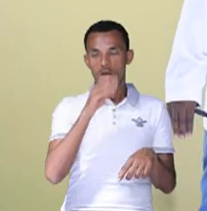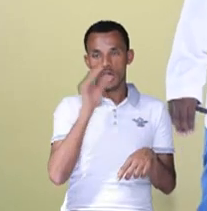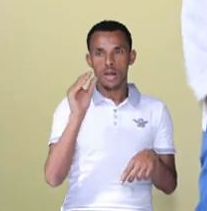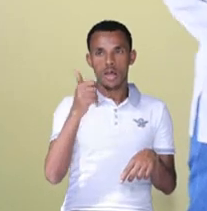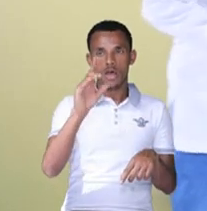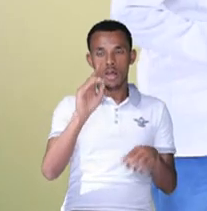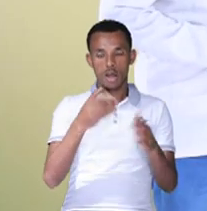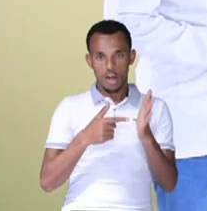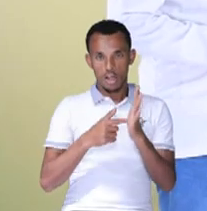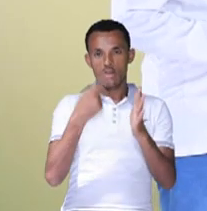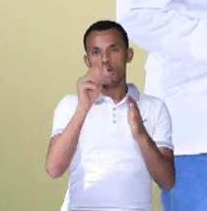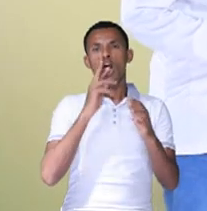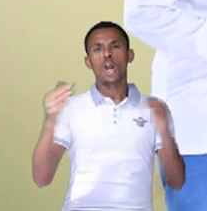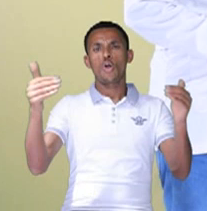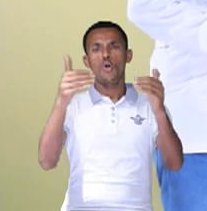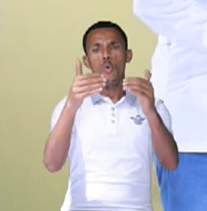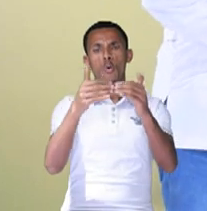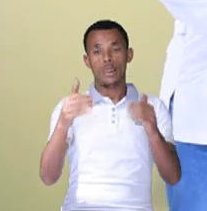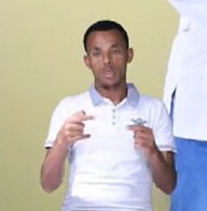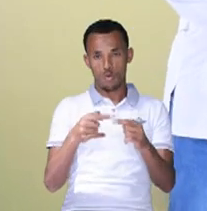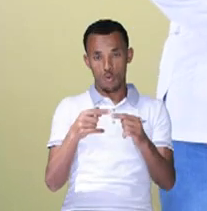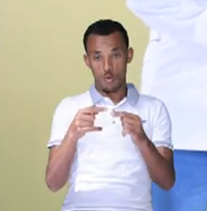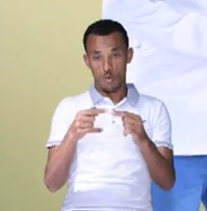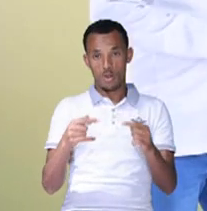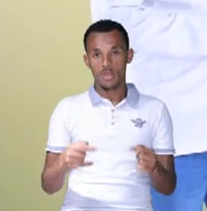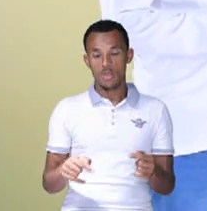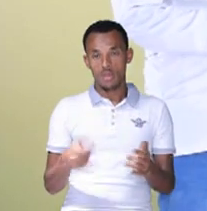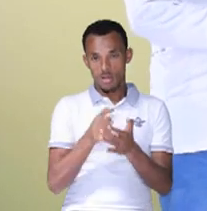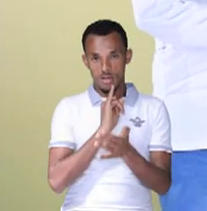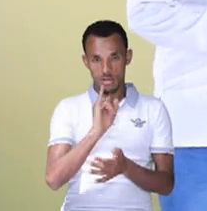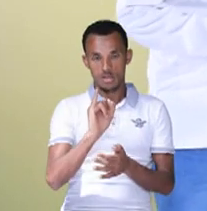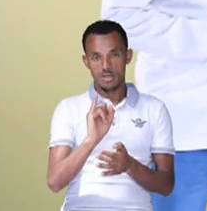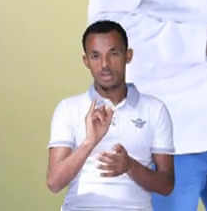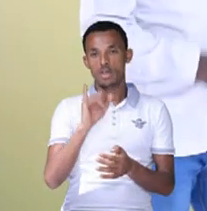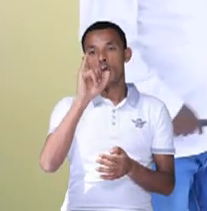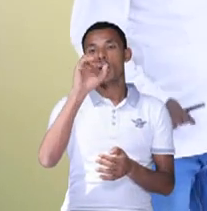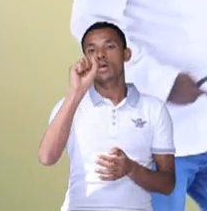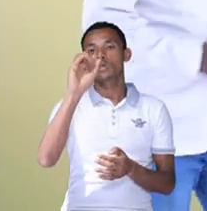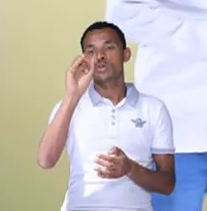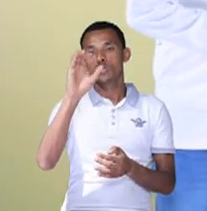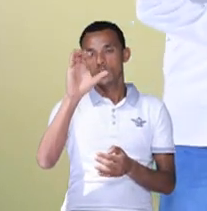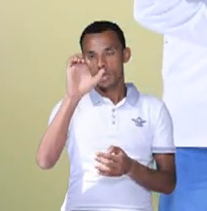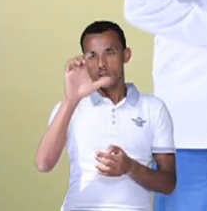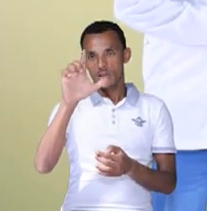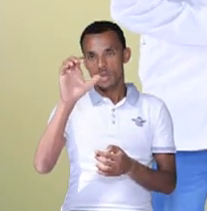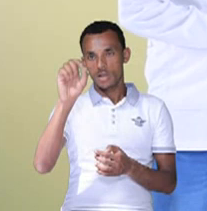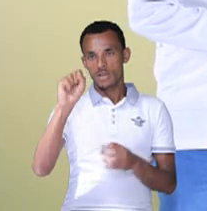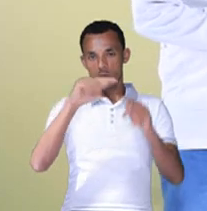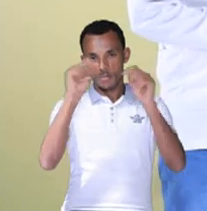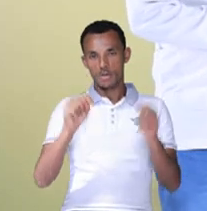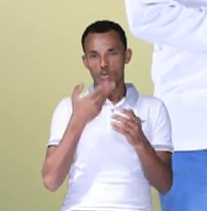that they are congruent. So they are, it is an isosceles trapezium. Good